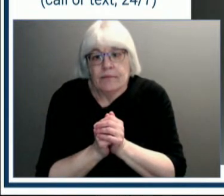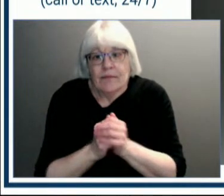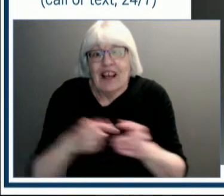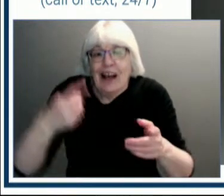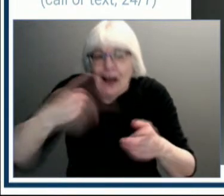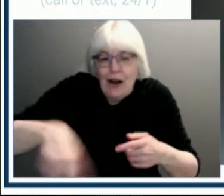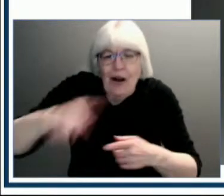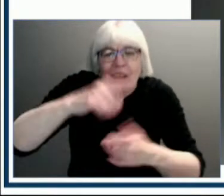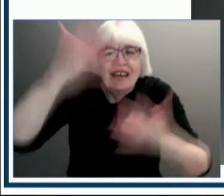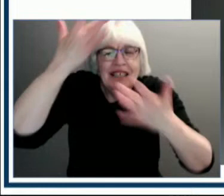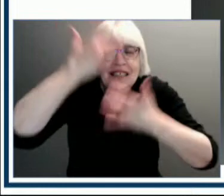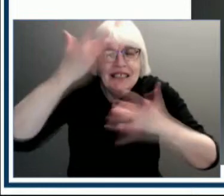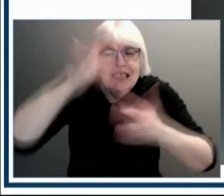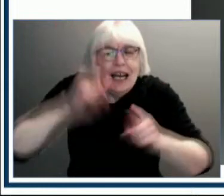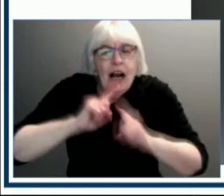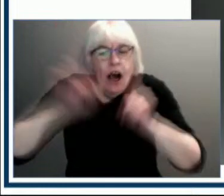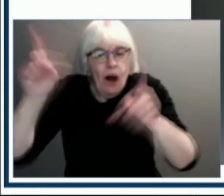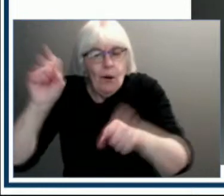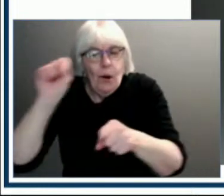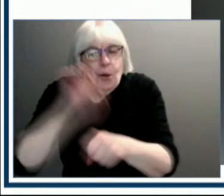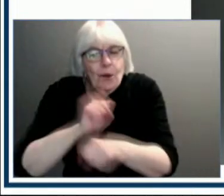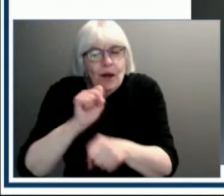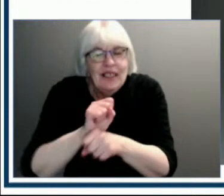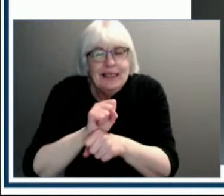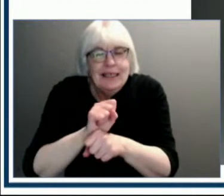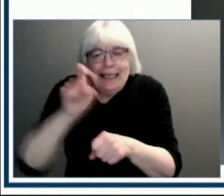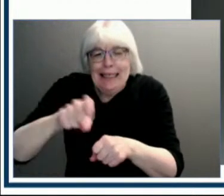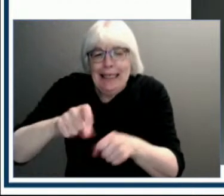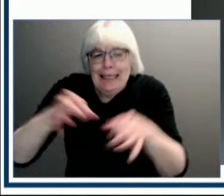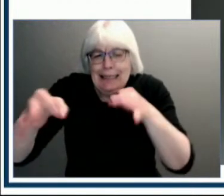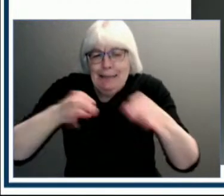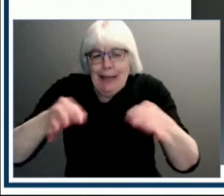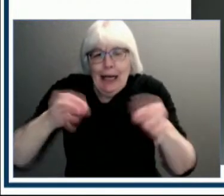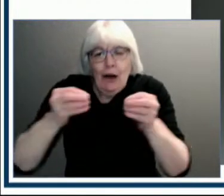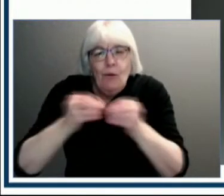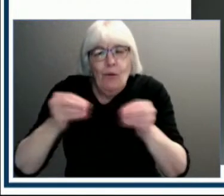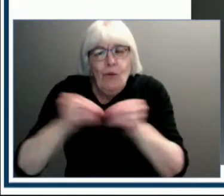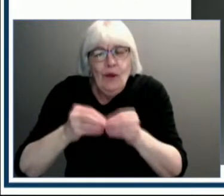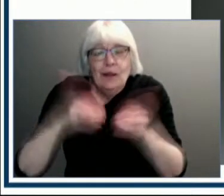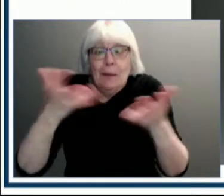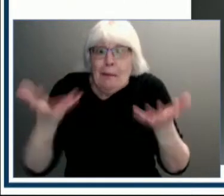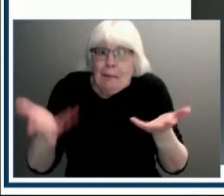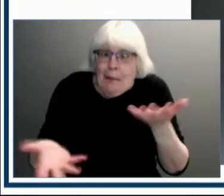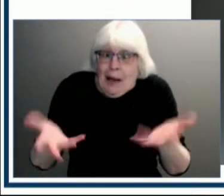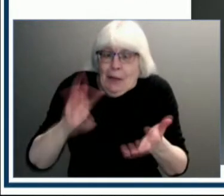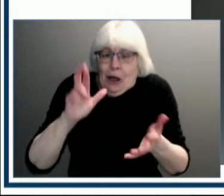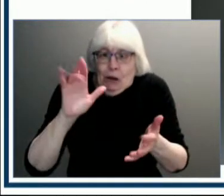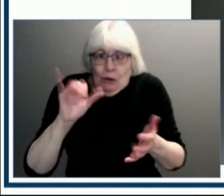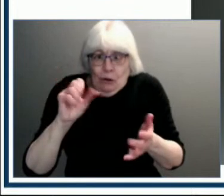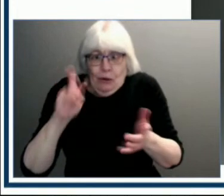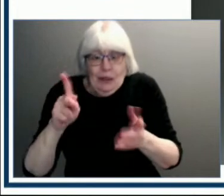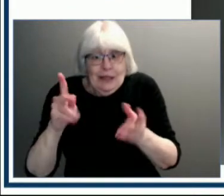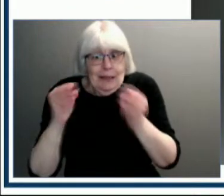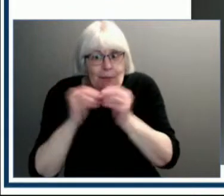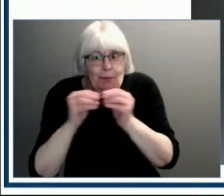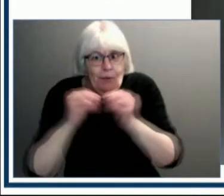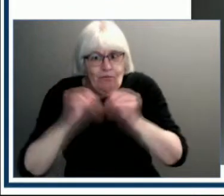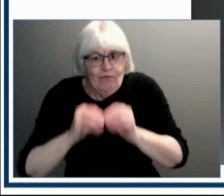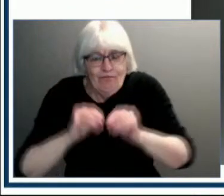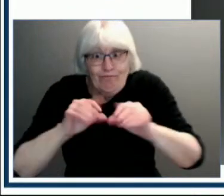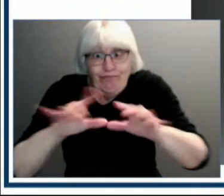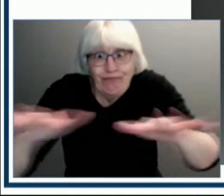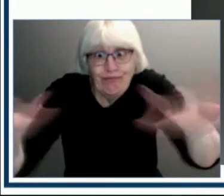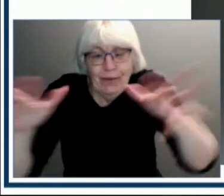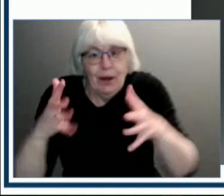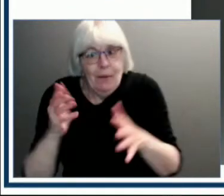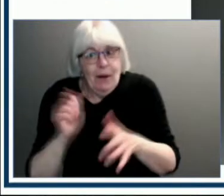It will present some increased risk from COVID, but given that we're seeing mostly mild, relatively mild illness, I feel that's